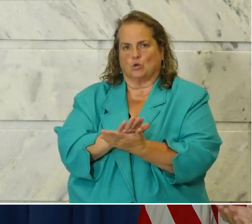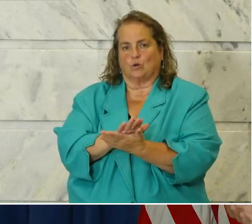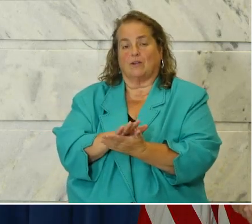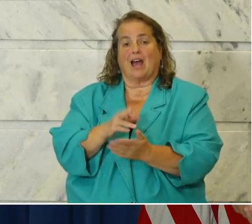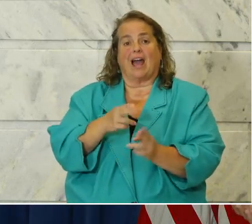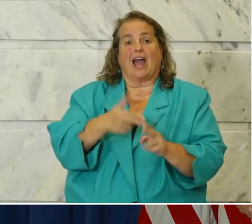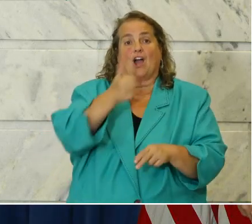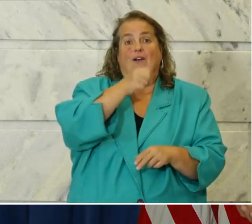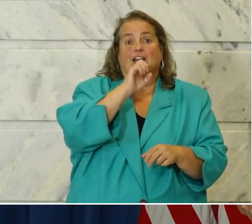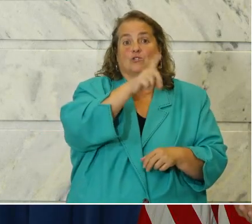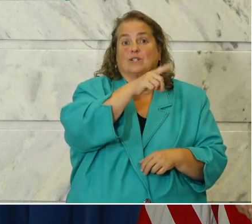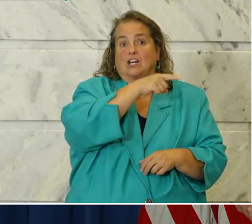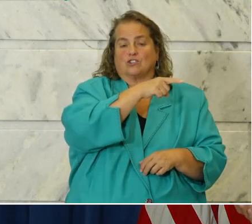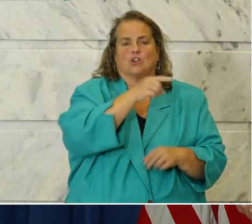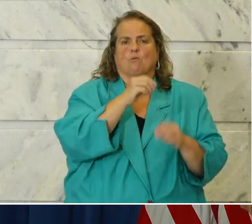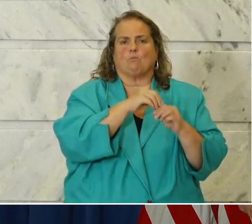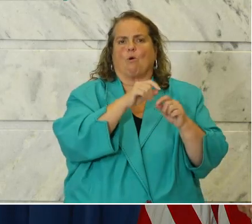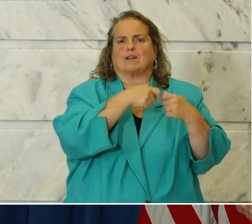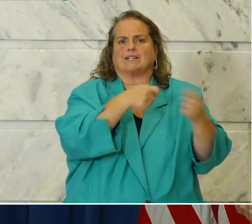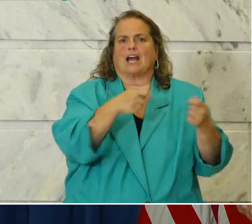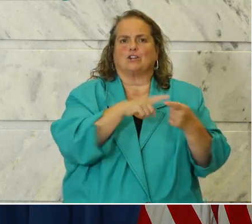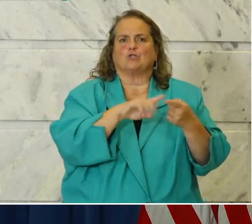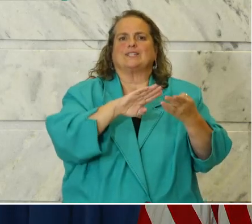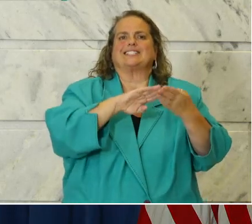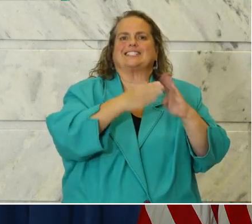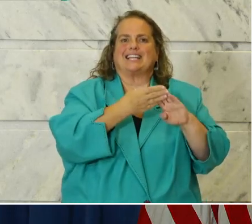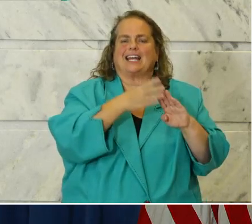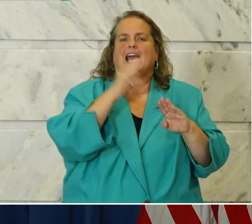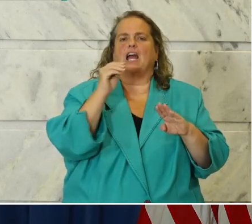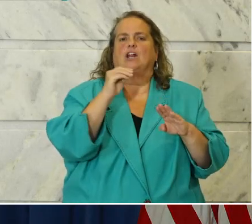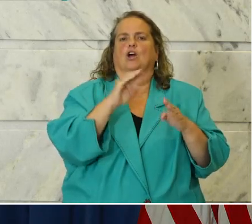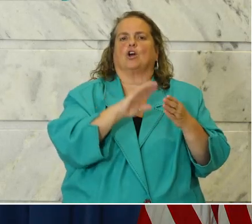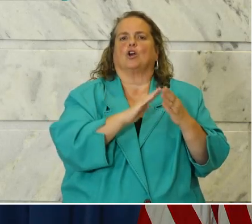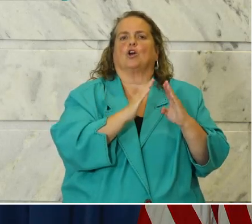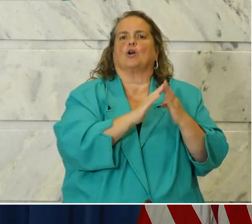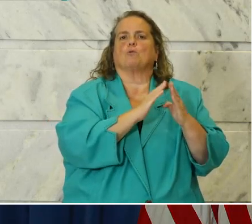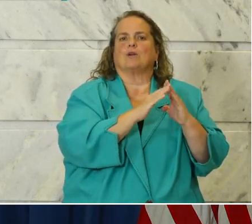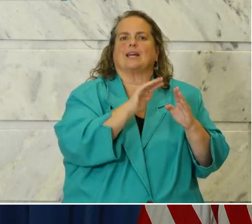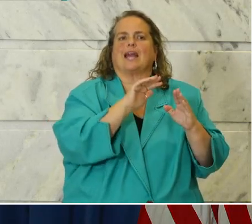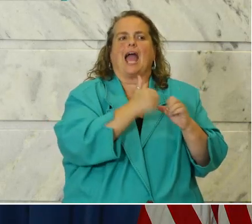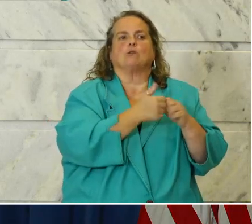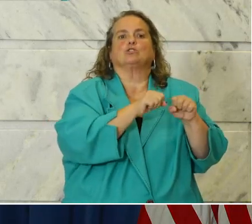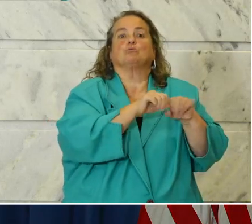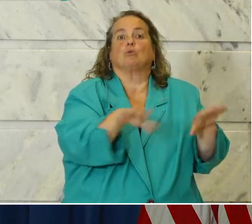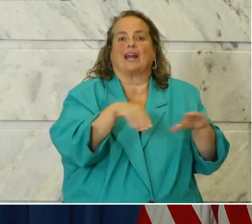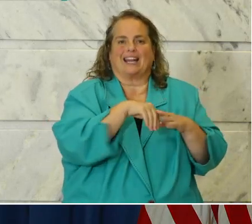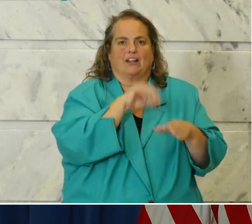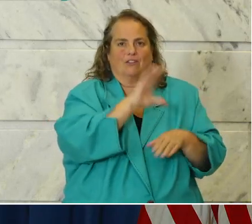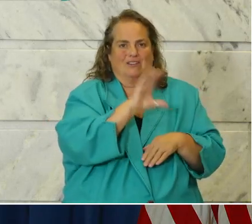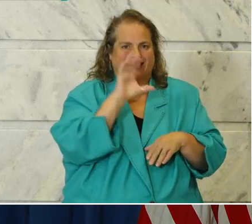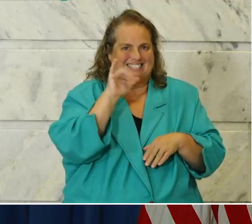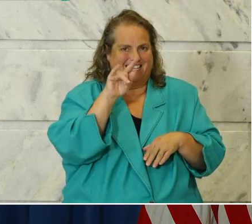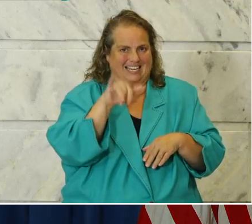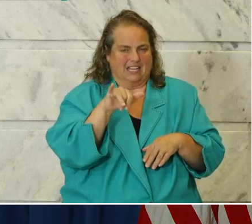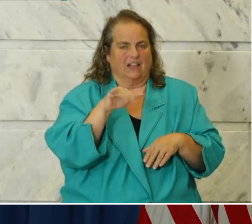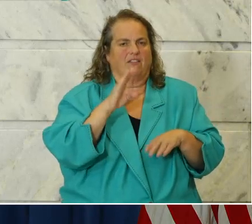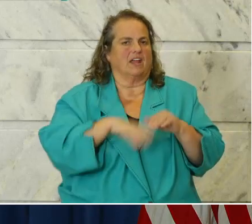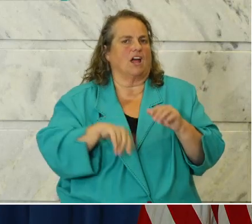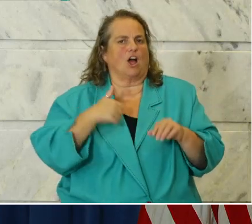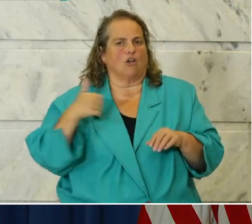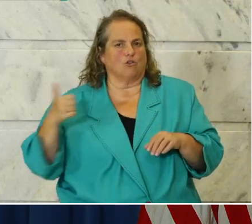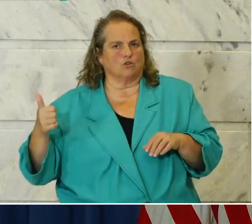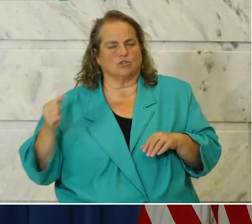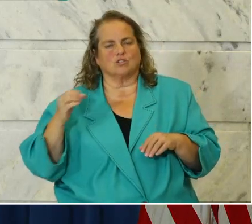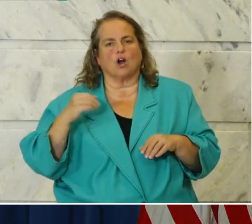ed is probably connected more with the city and the community that they're in, and how spread is going to happen even than others. So